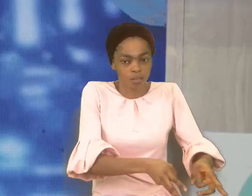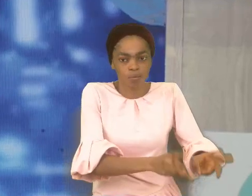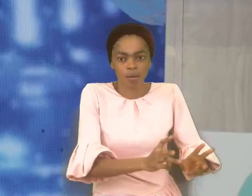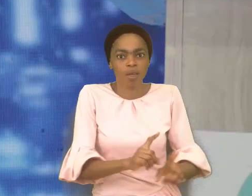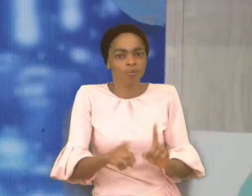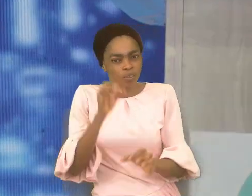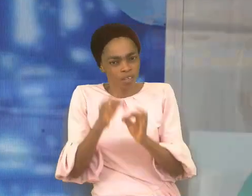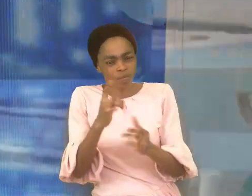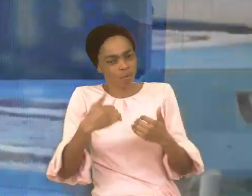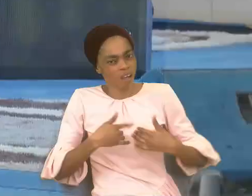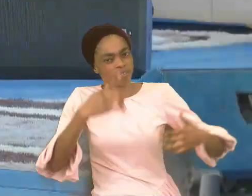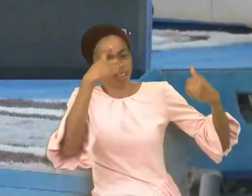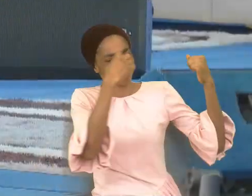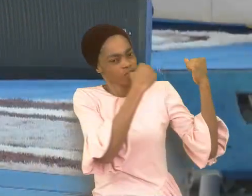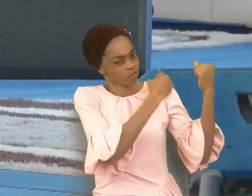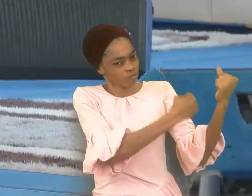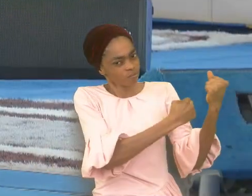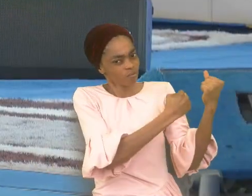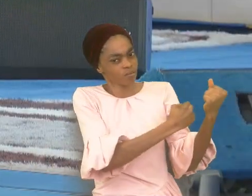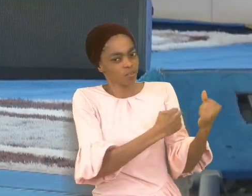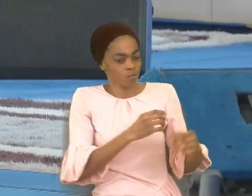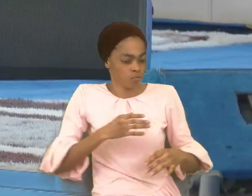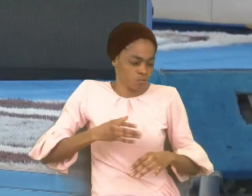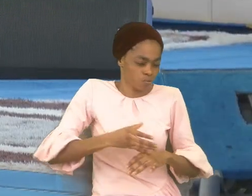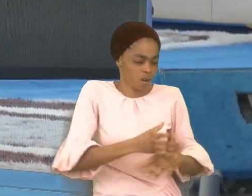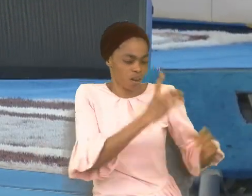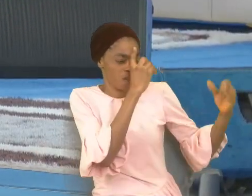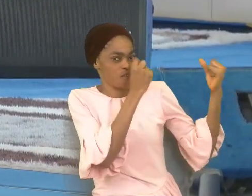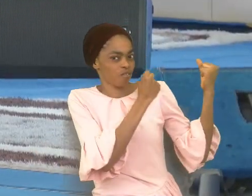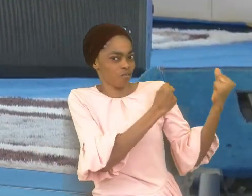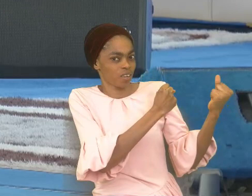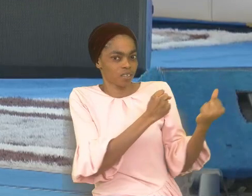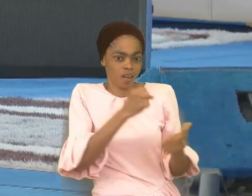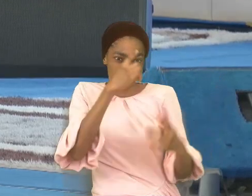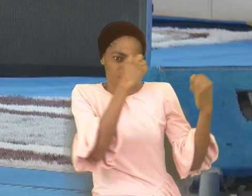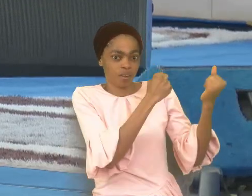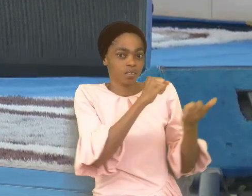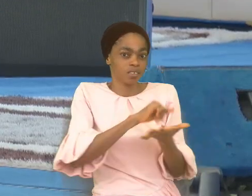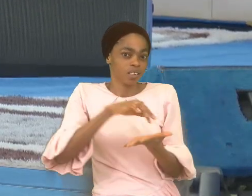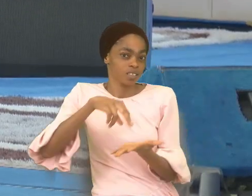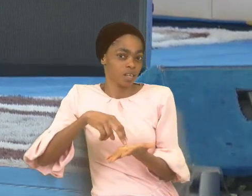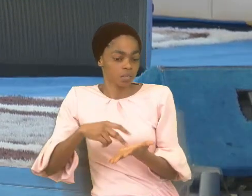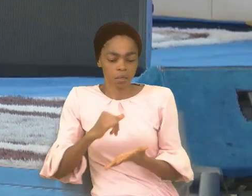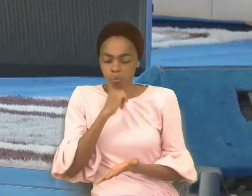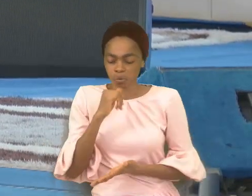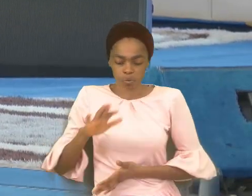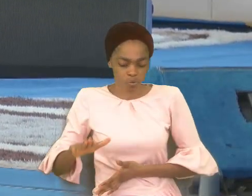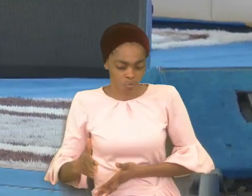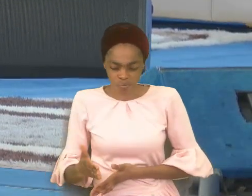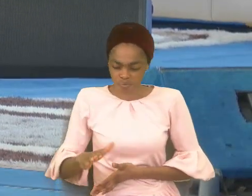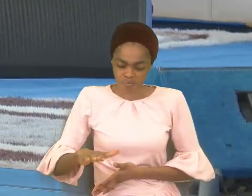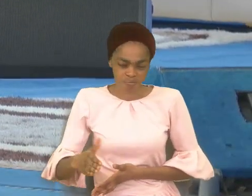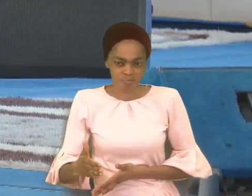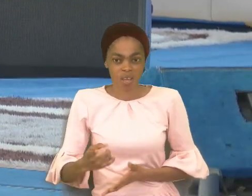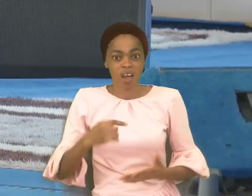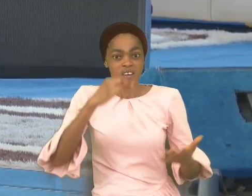the faith that will not budge, the faith that will not bend, they will be compelled to know that